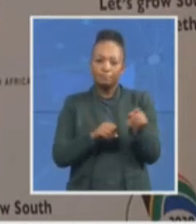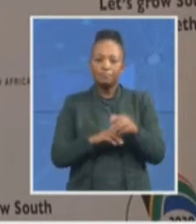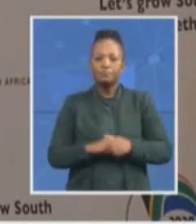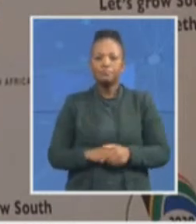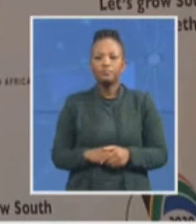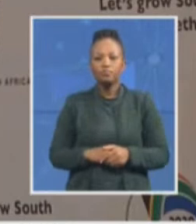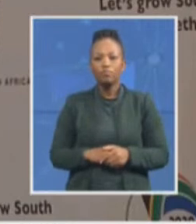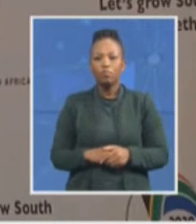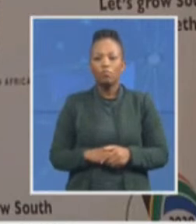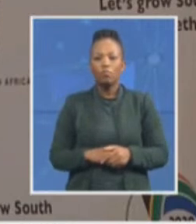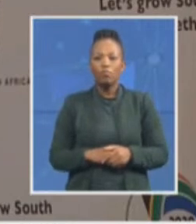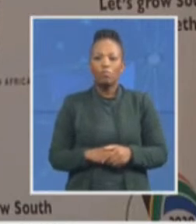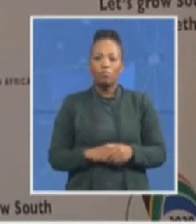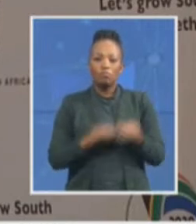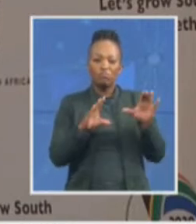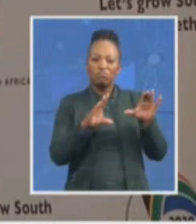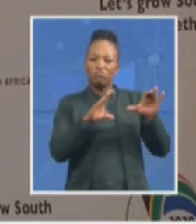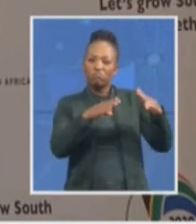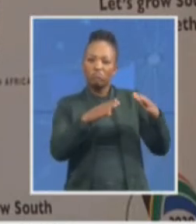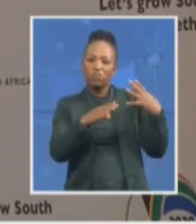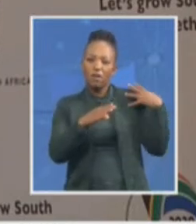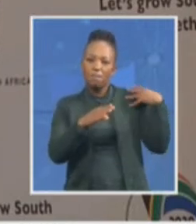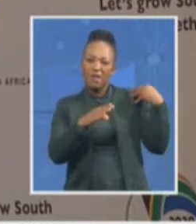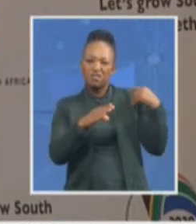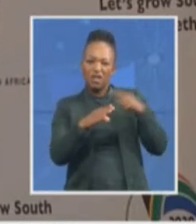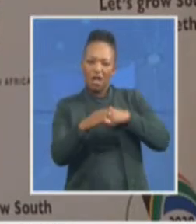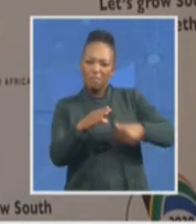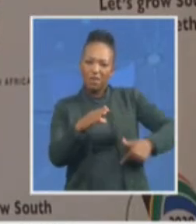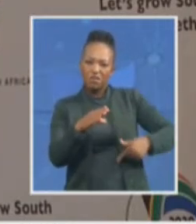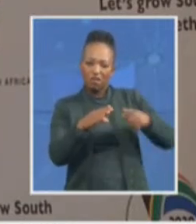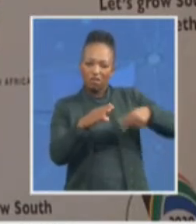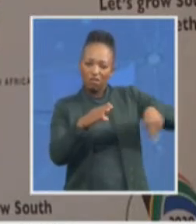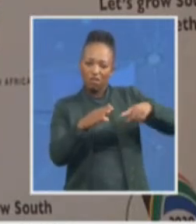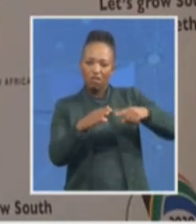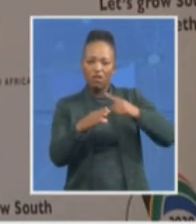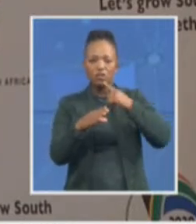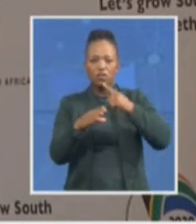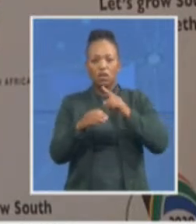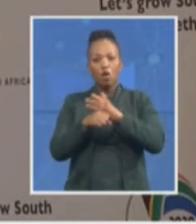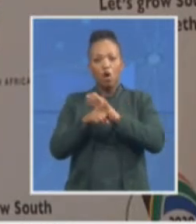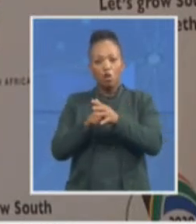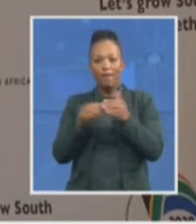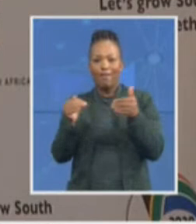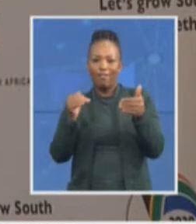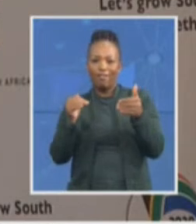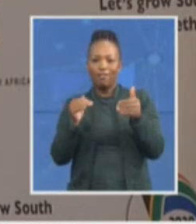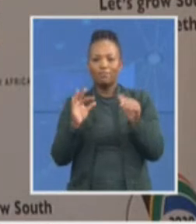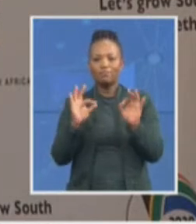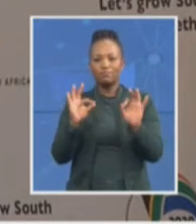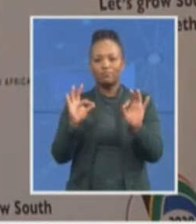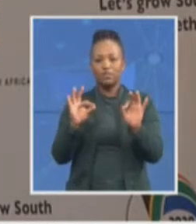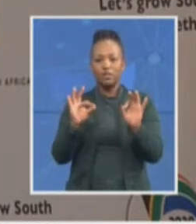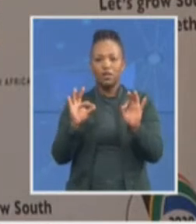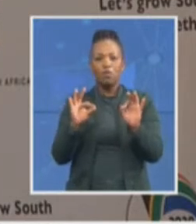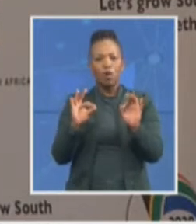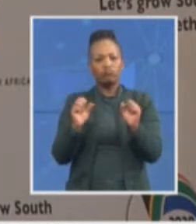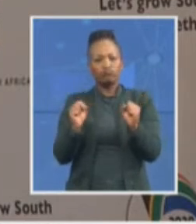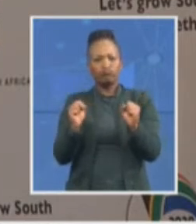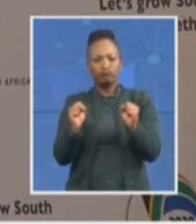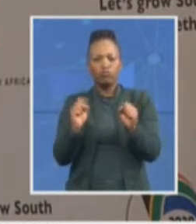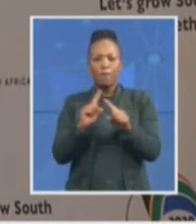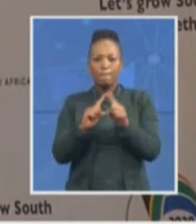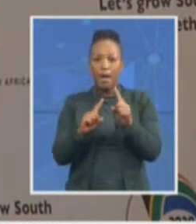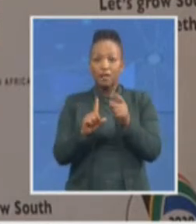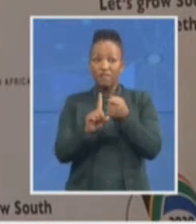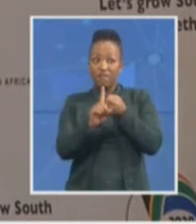against COVID-19, but cautioned that battle is not yet over, and urge all people in South Africa to